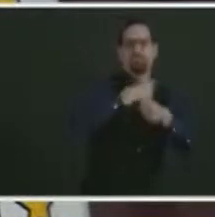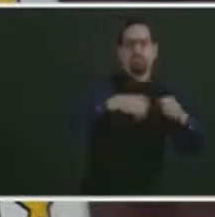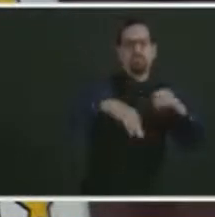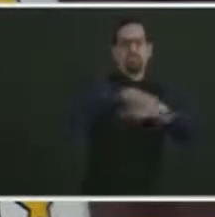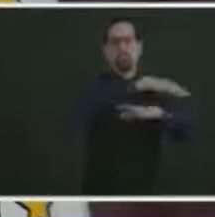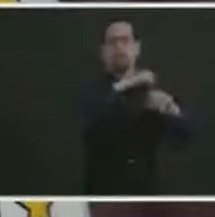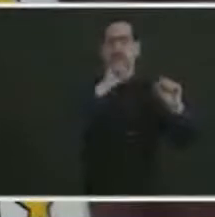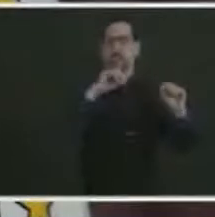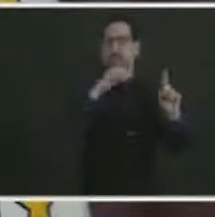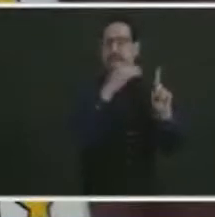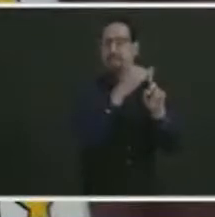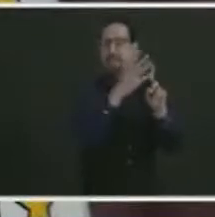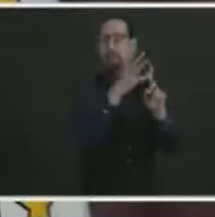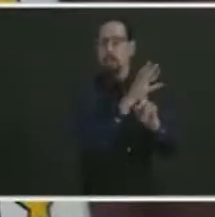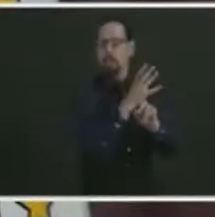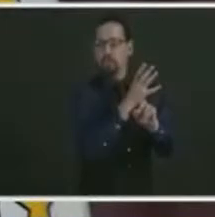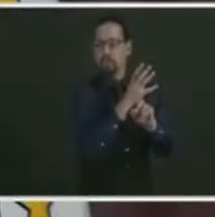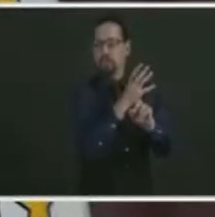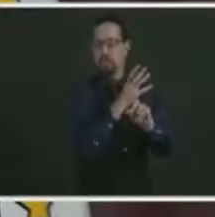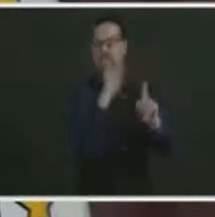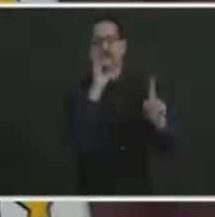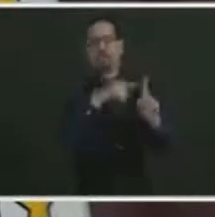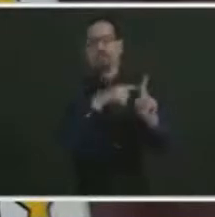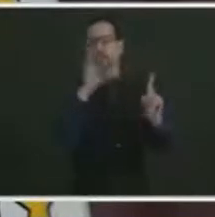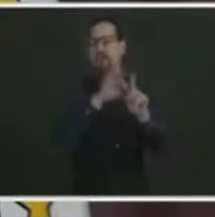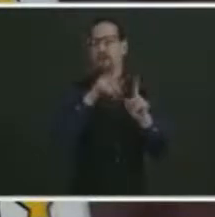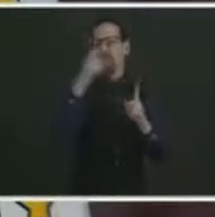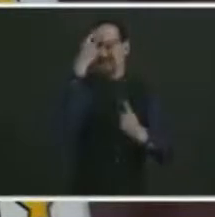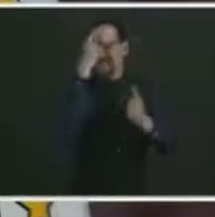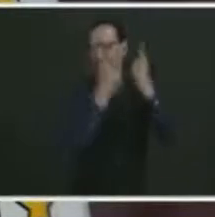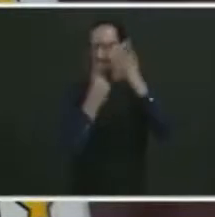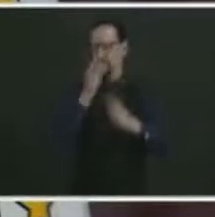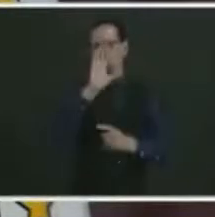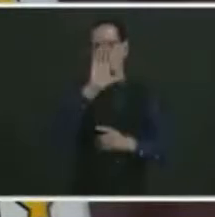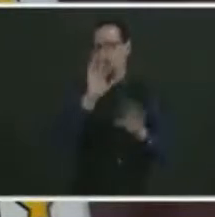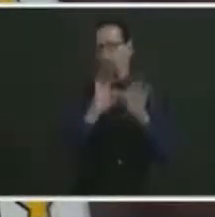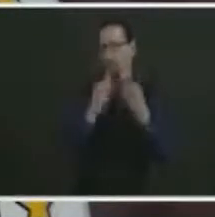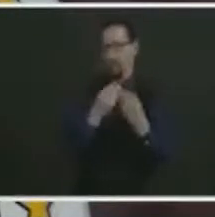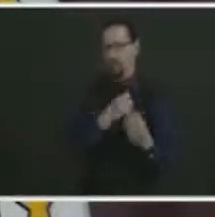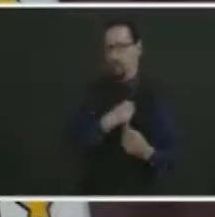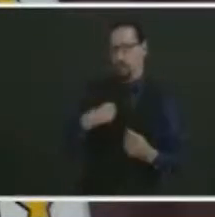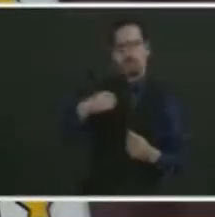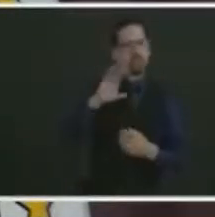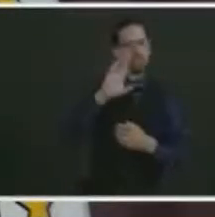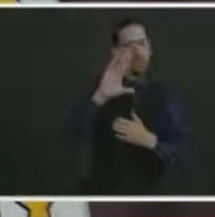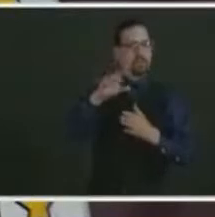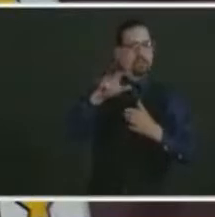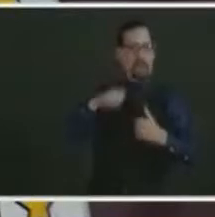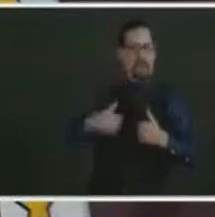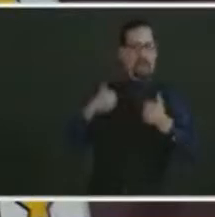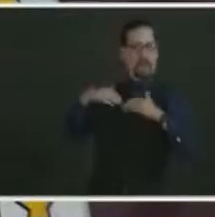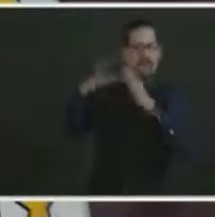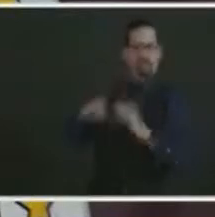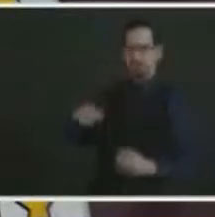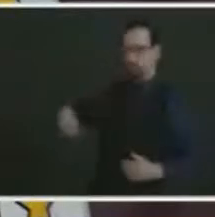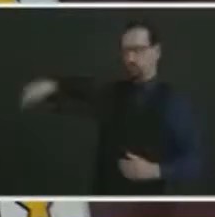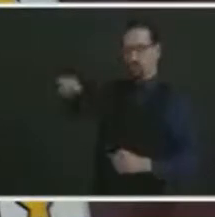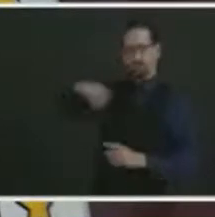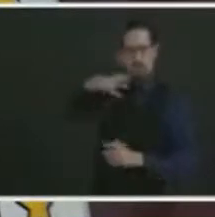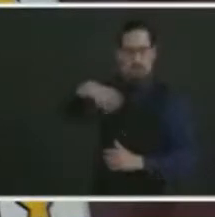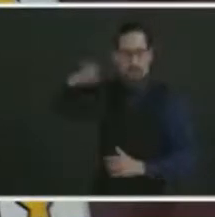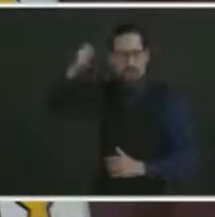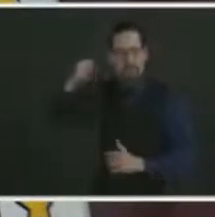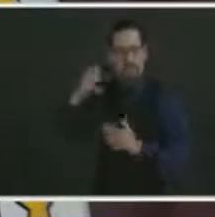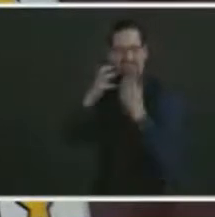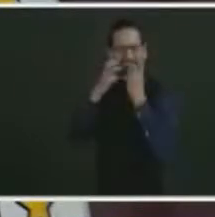begging you to exercise extreme caution out of concern for the loved one you have at